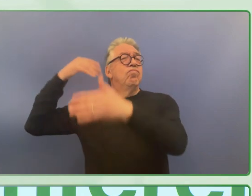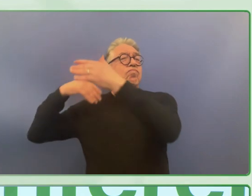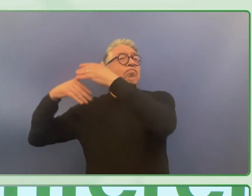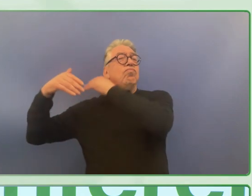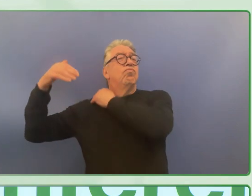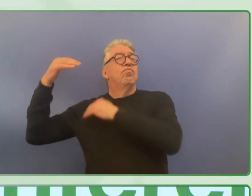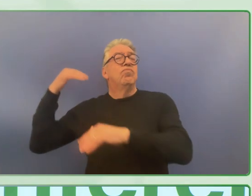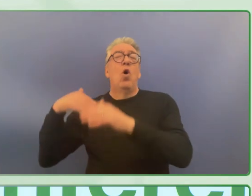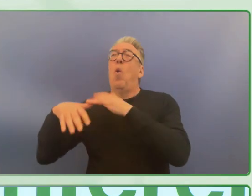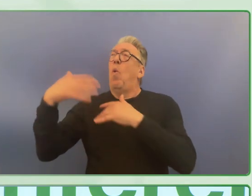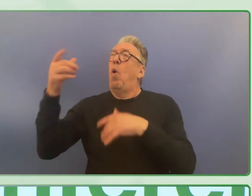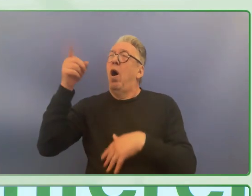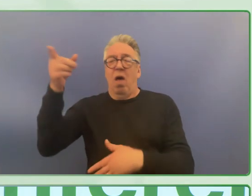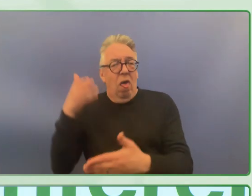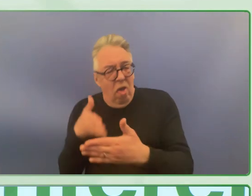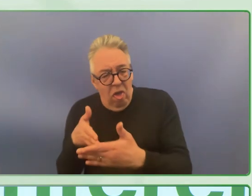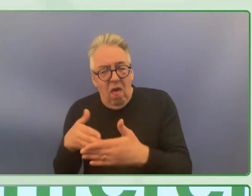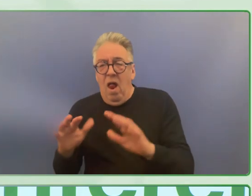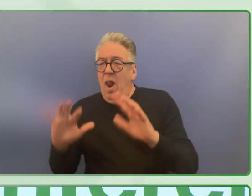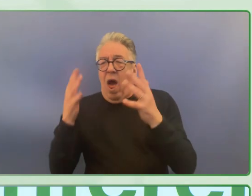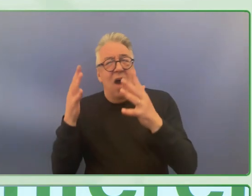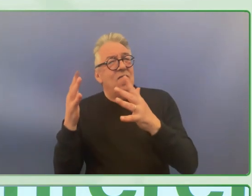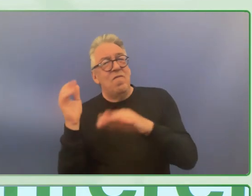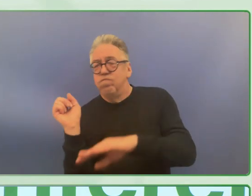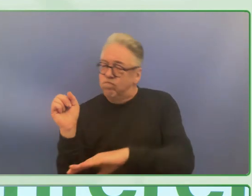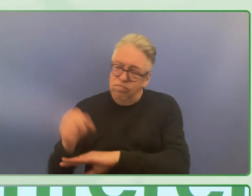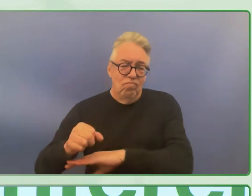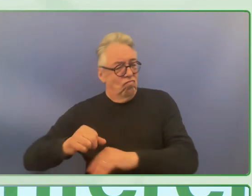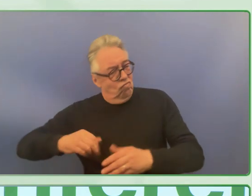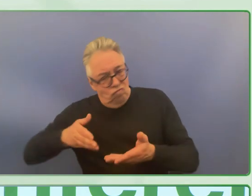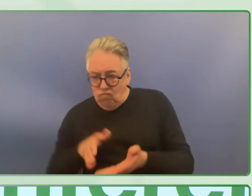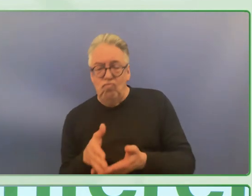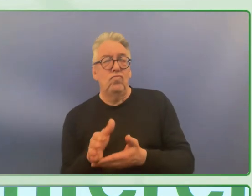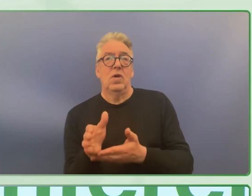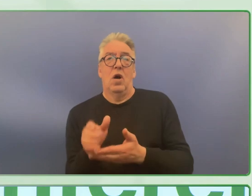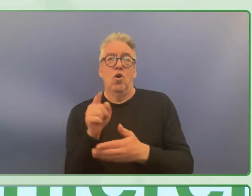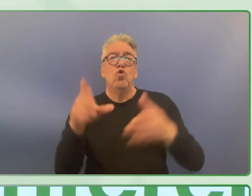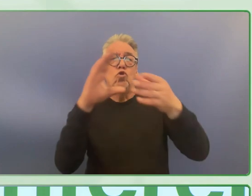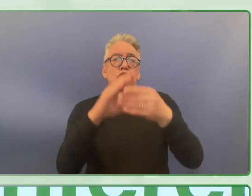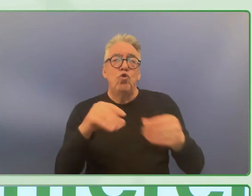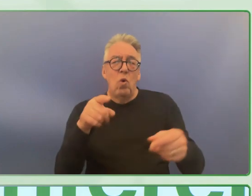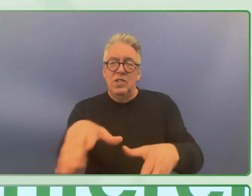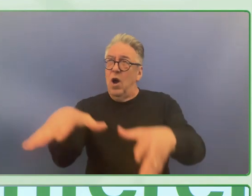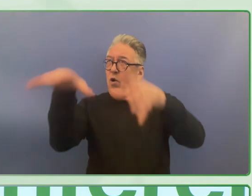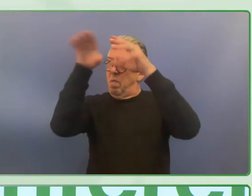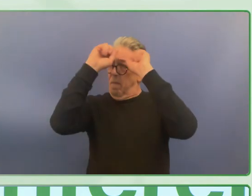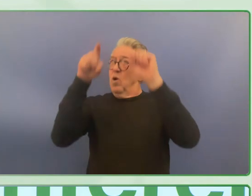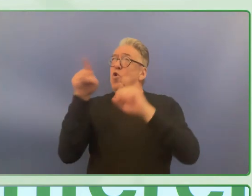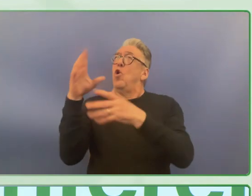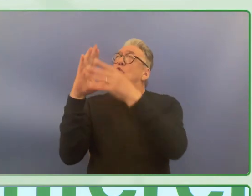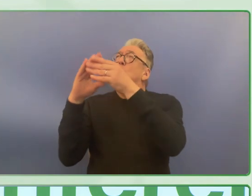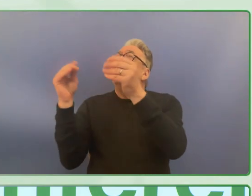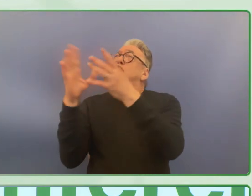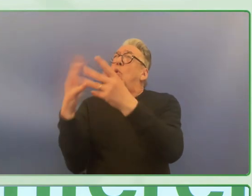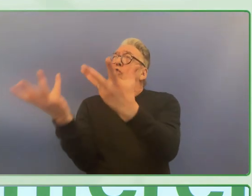overcame. Those are the kind of stories that have left a deep impression on you and gave you the beliefs and the values